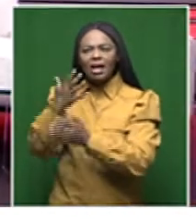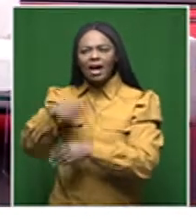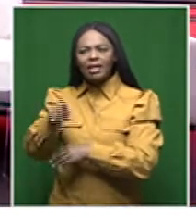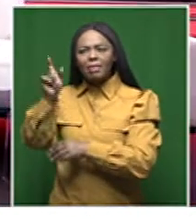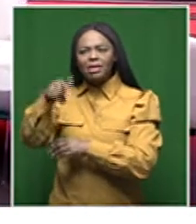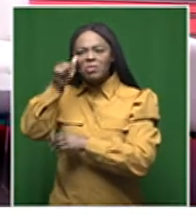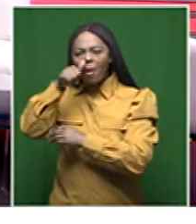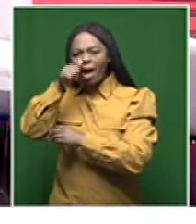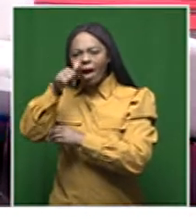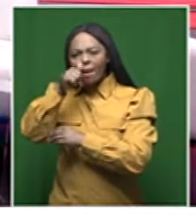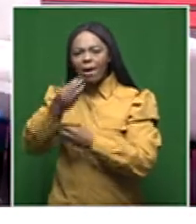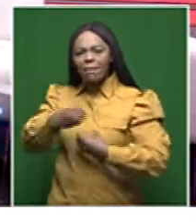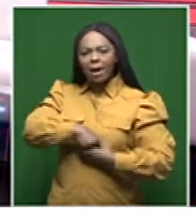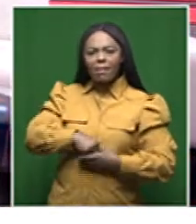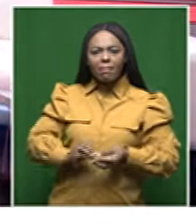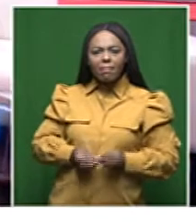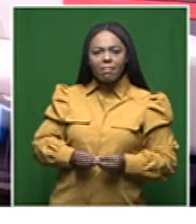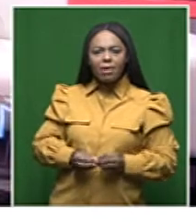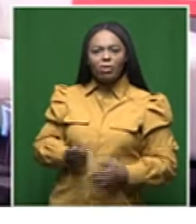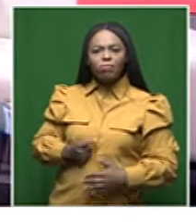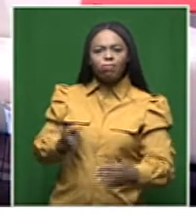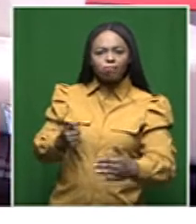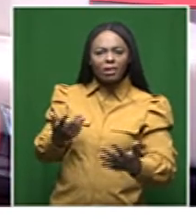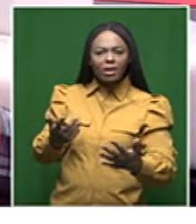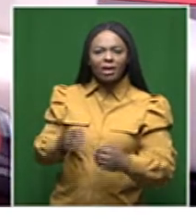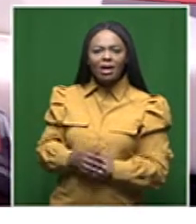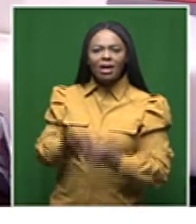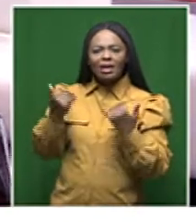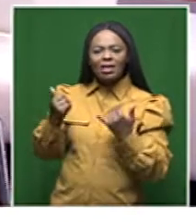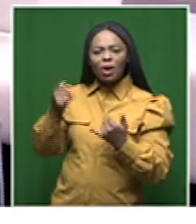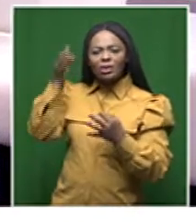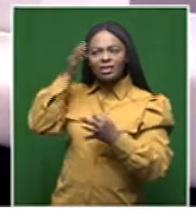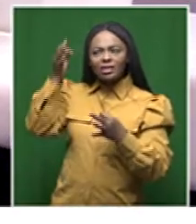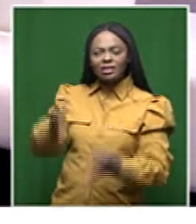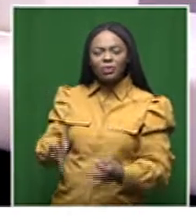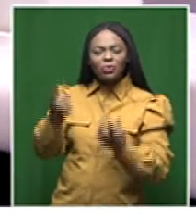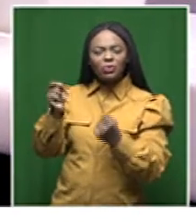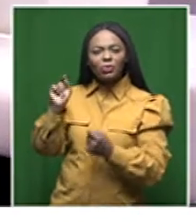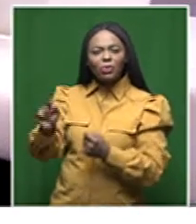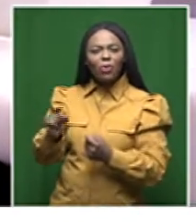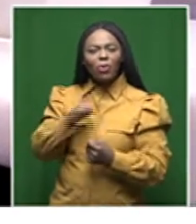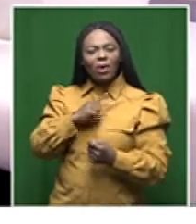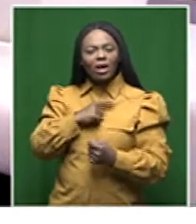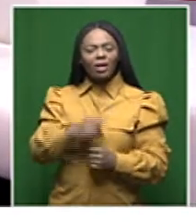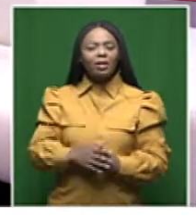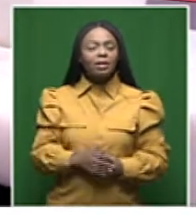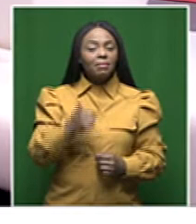children. What directed you to make the decision that you did make? I'm glad you're raising that